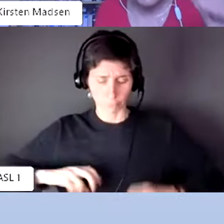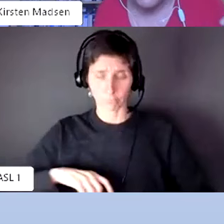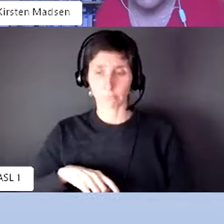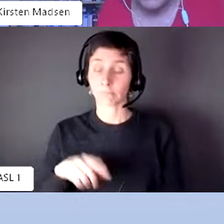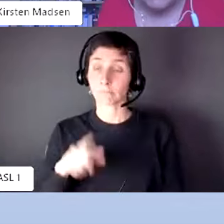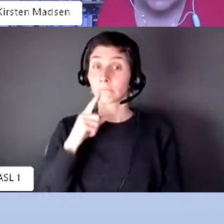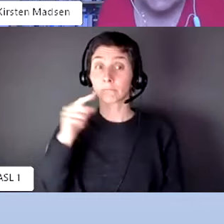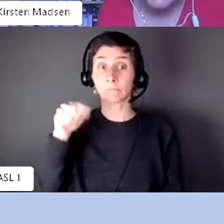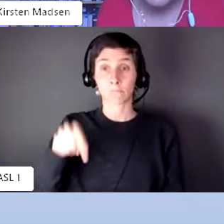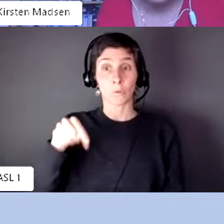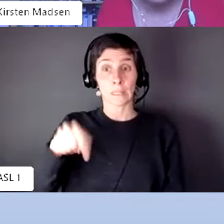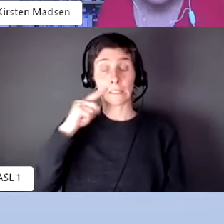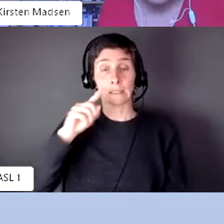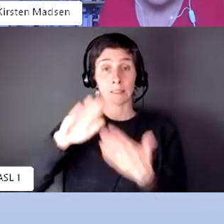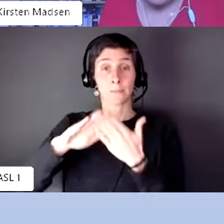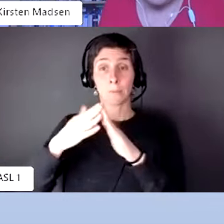consideration for this population.